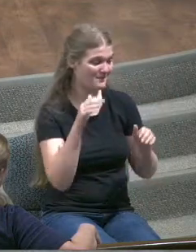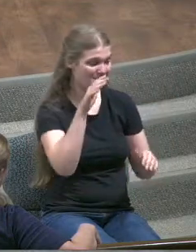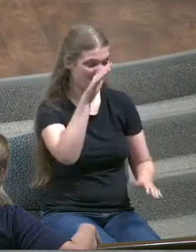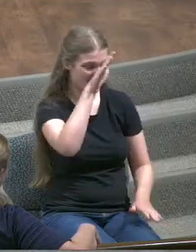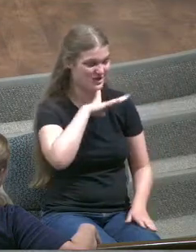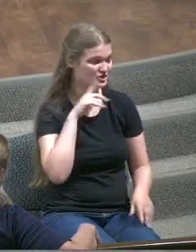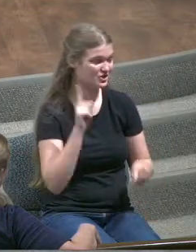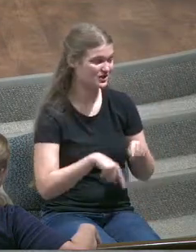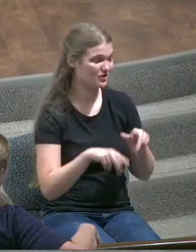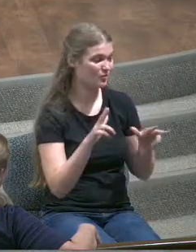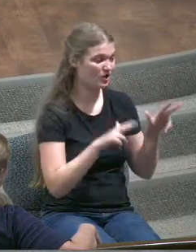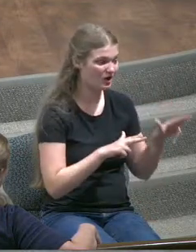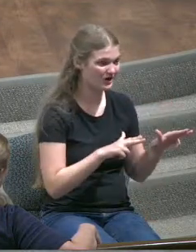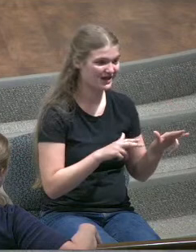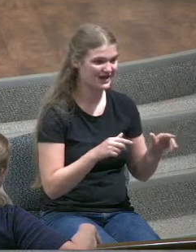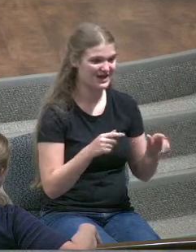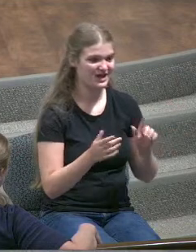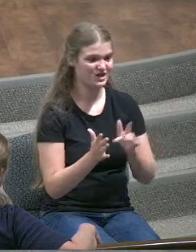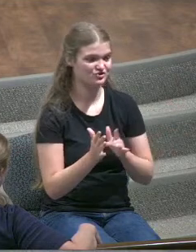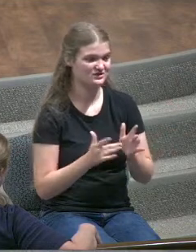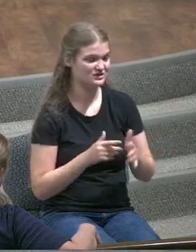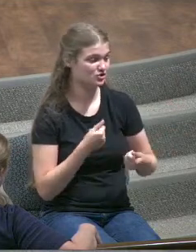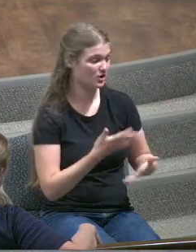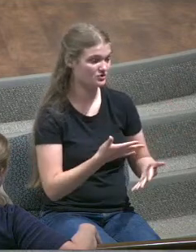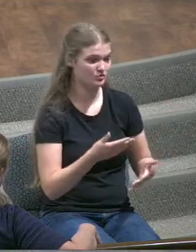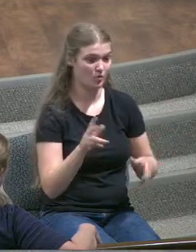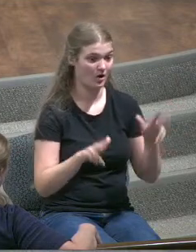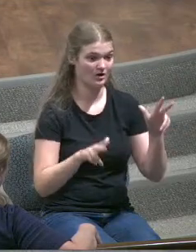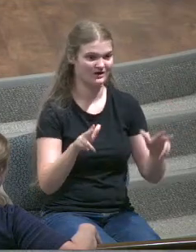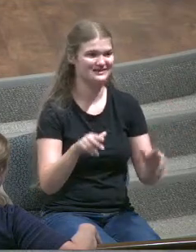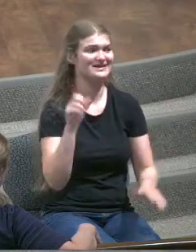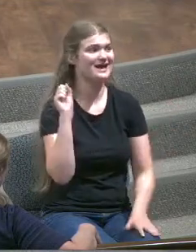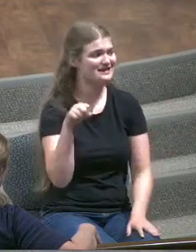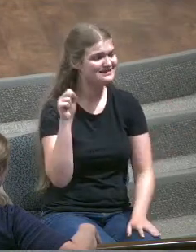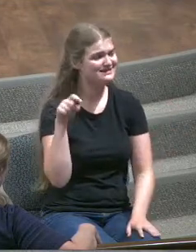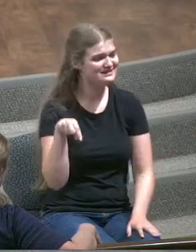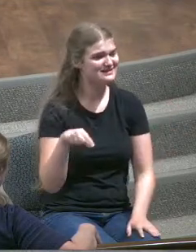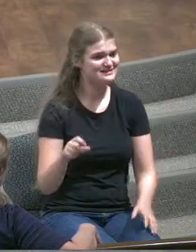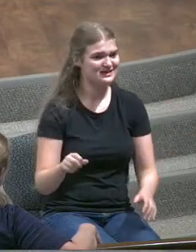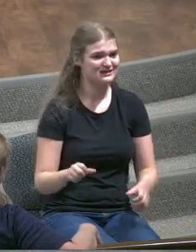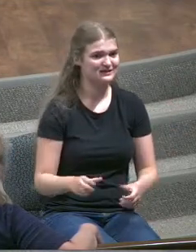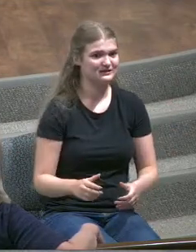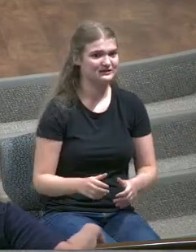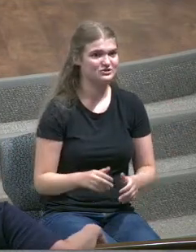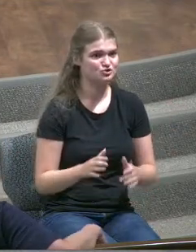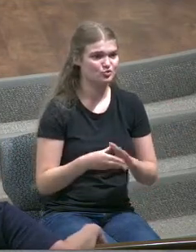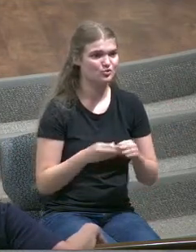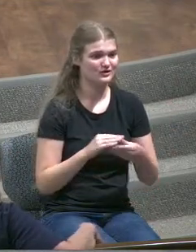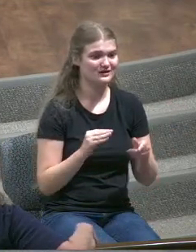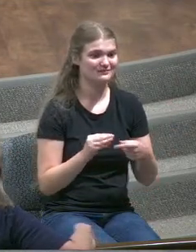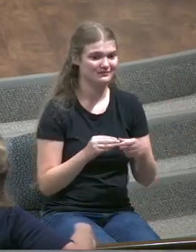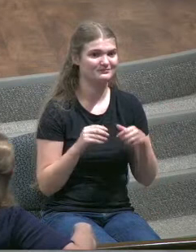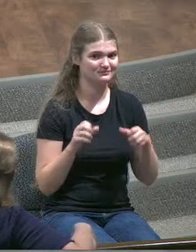paralyzed man, get up and walk out the door. Of course, this is a story about power.